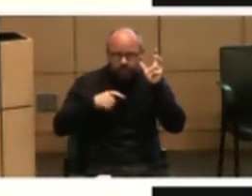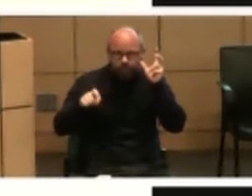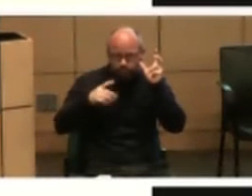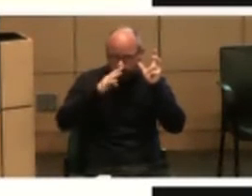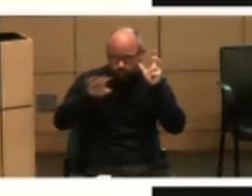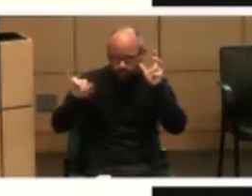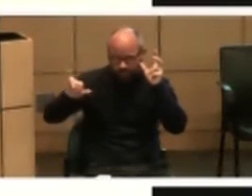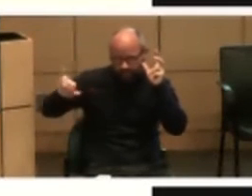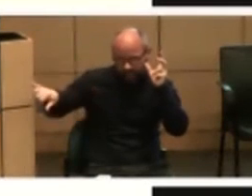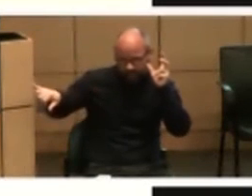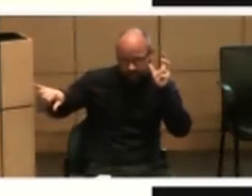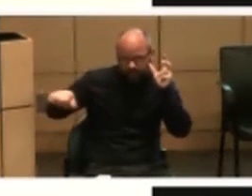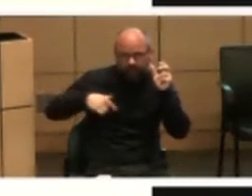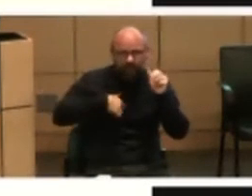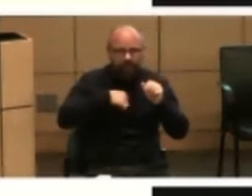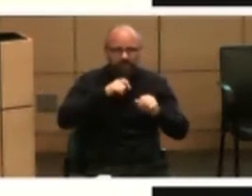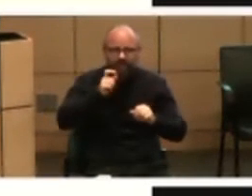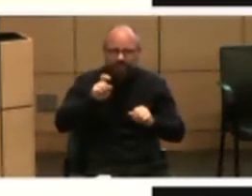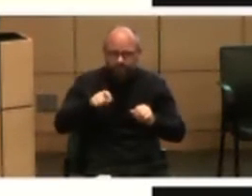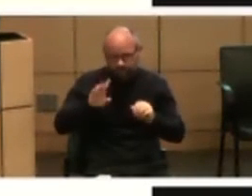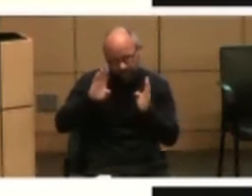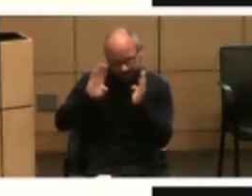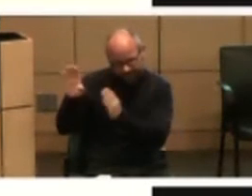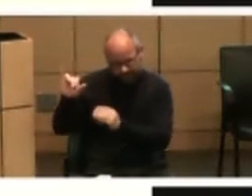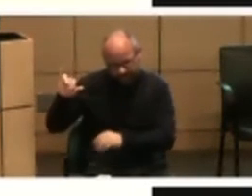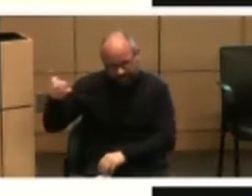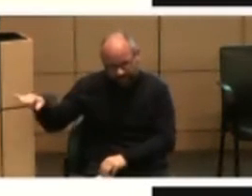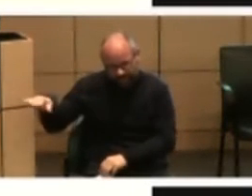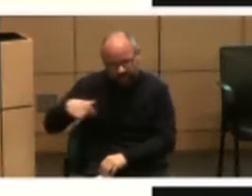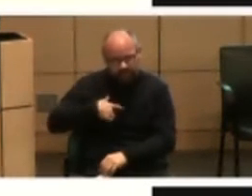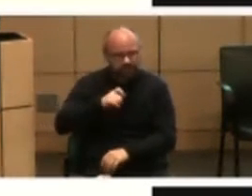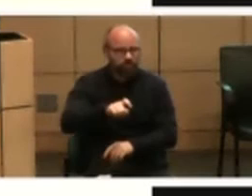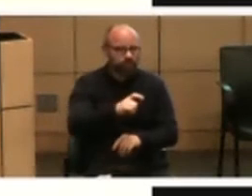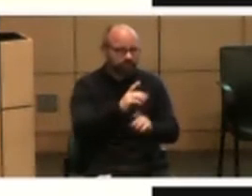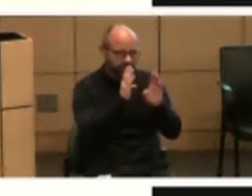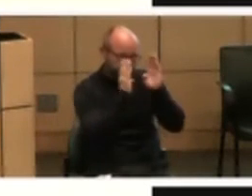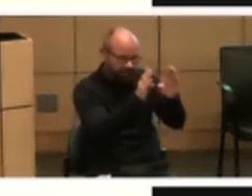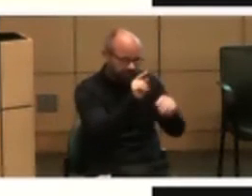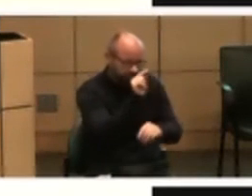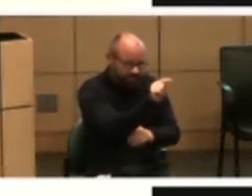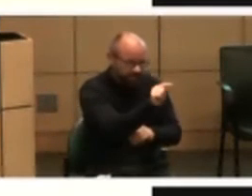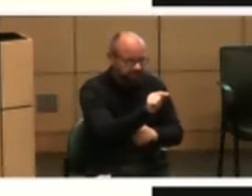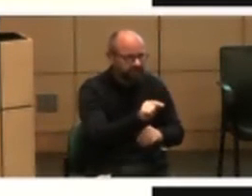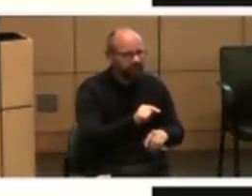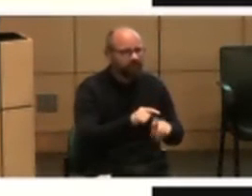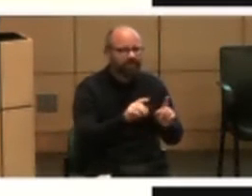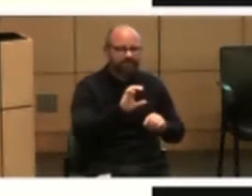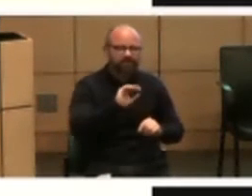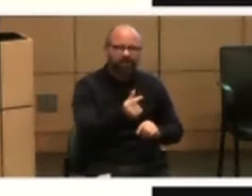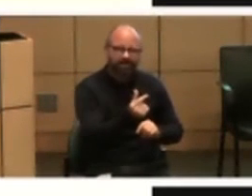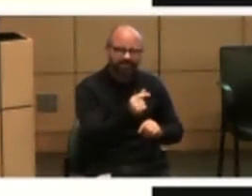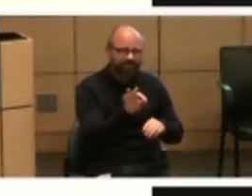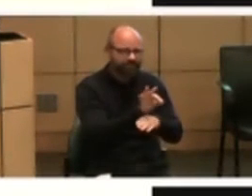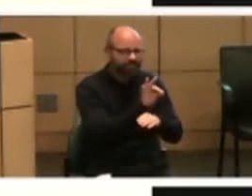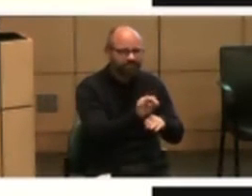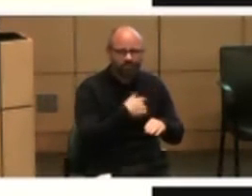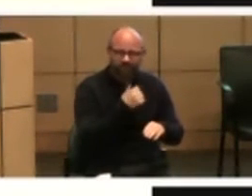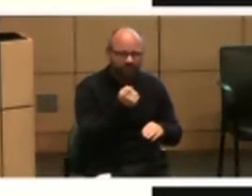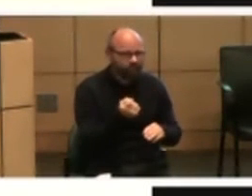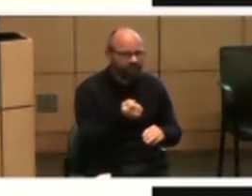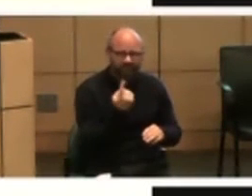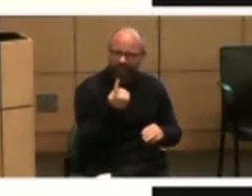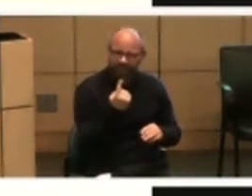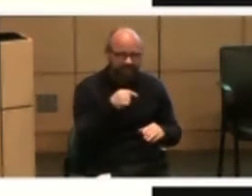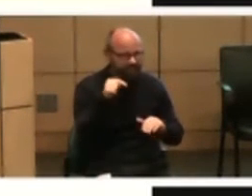least I know what I'm not supposed to pay attention to. And it's a really cognitive function that we don't understand a lot about. But I think that